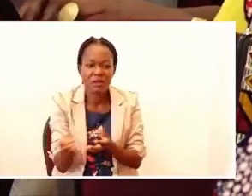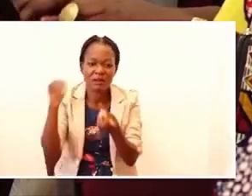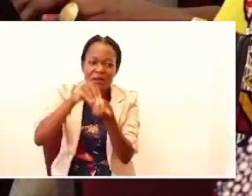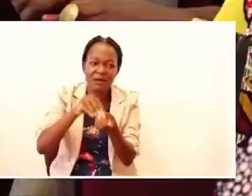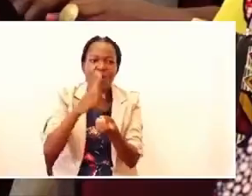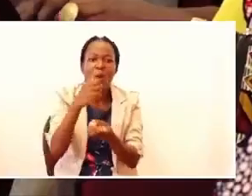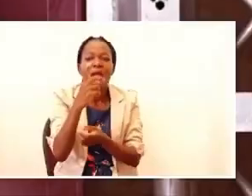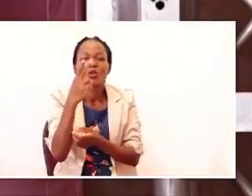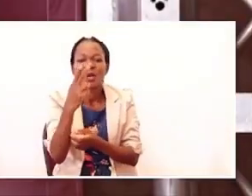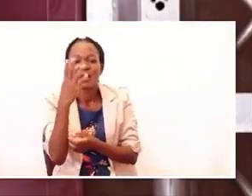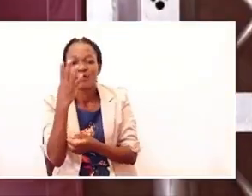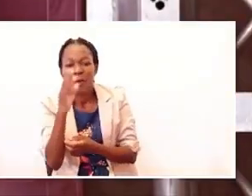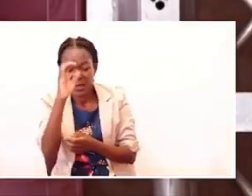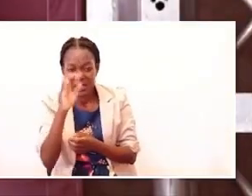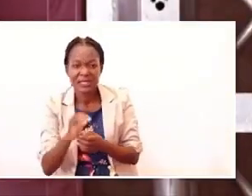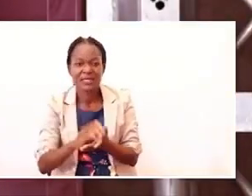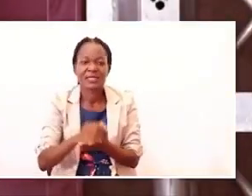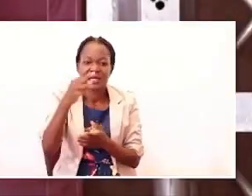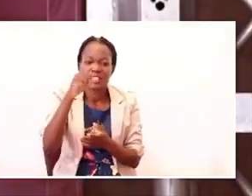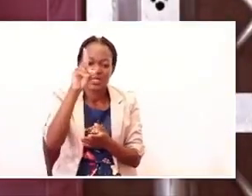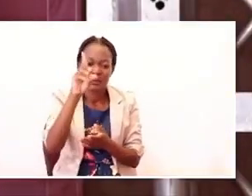by 2021. Okay.